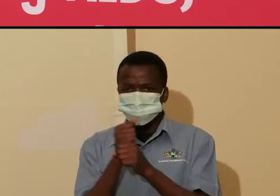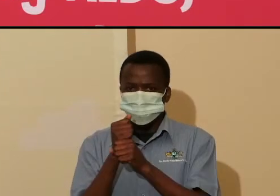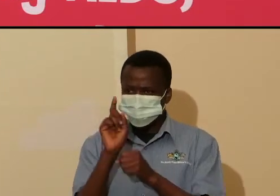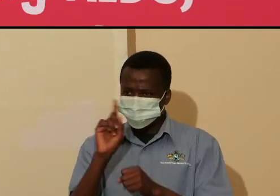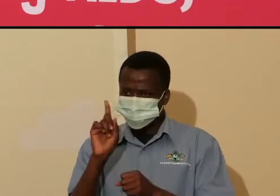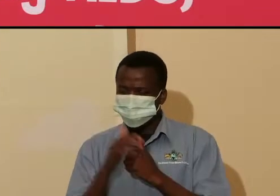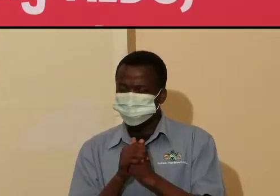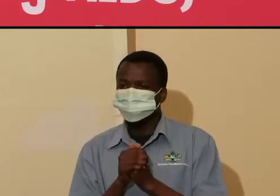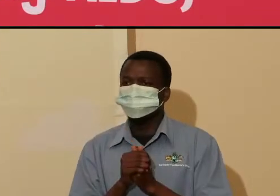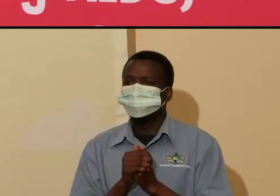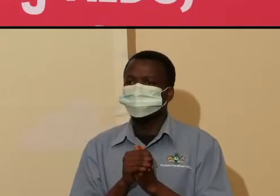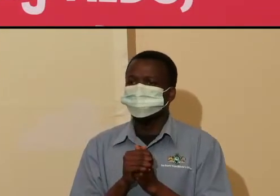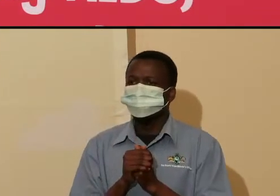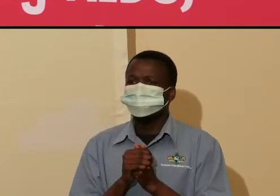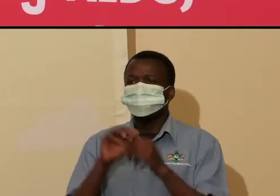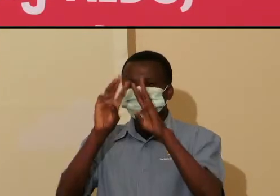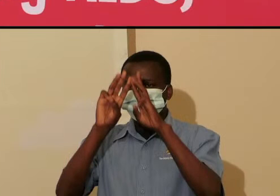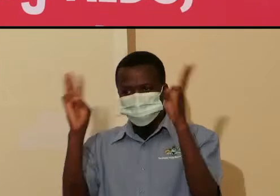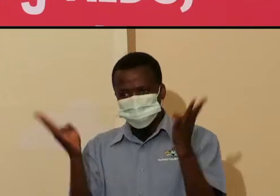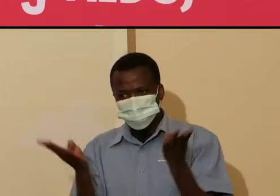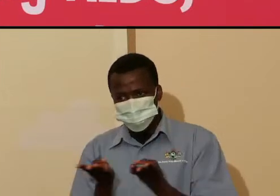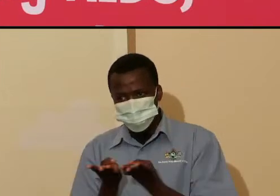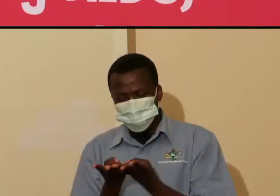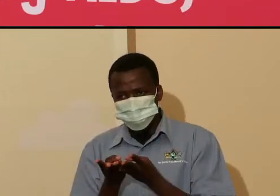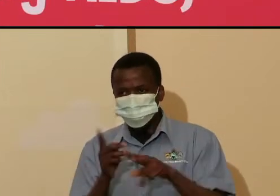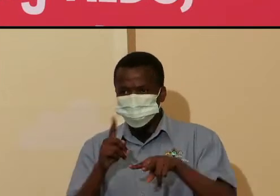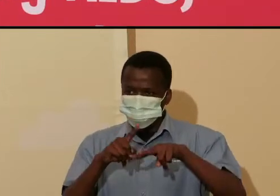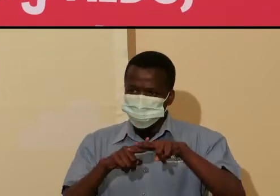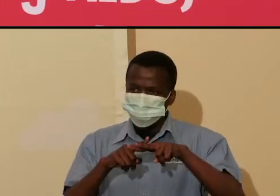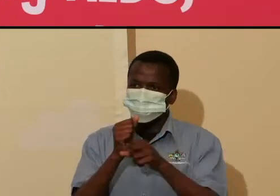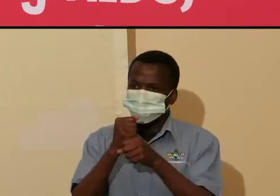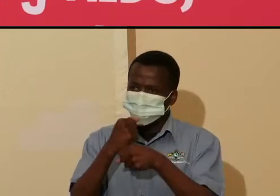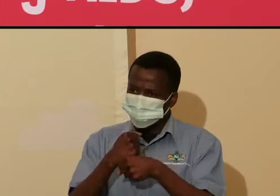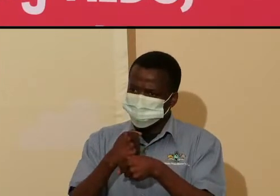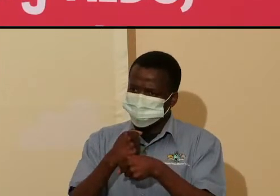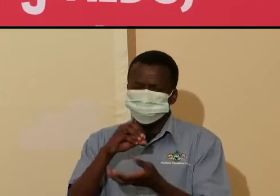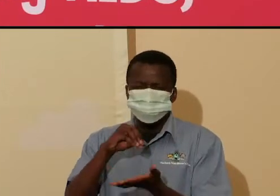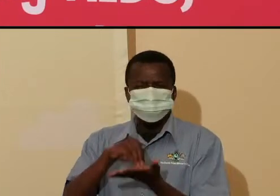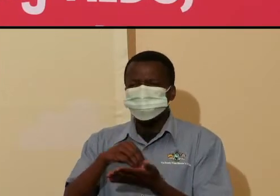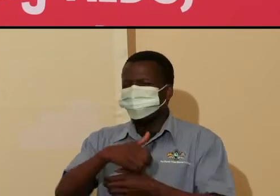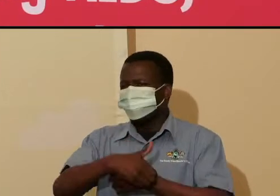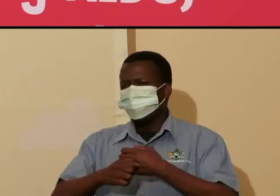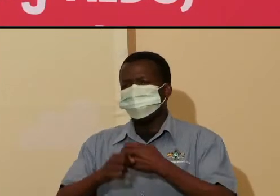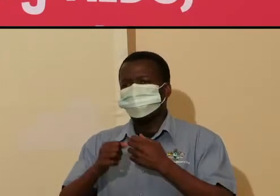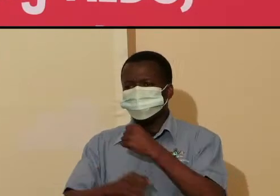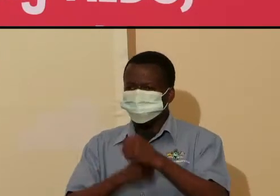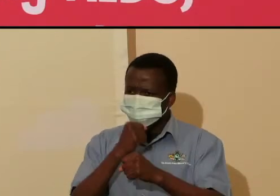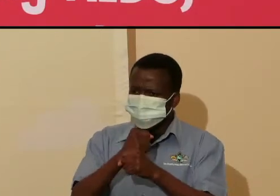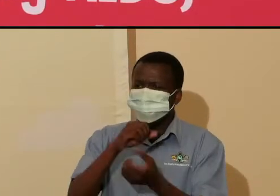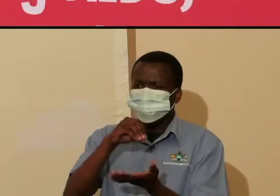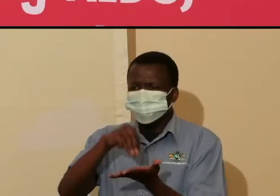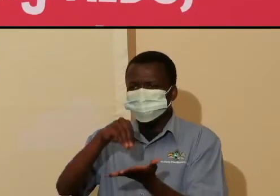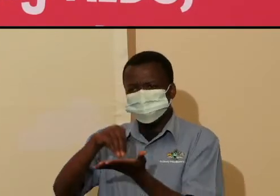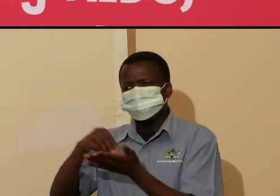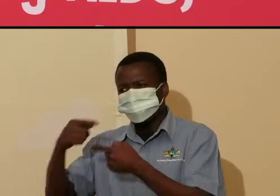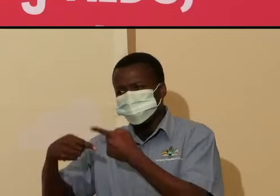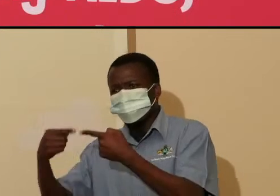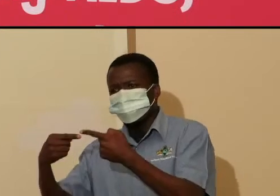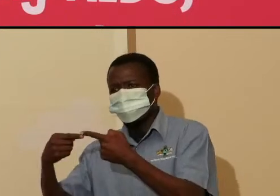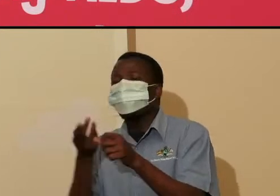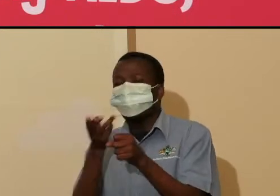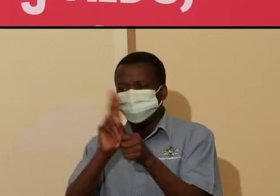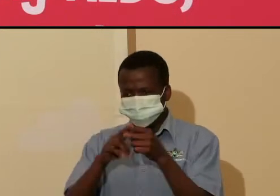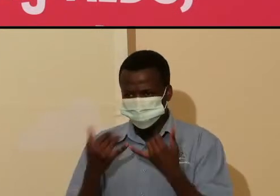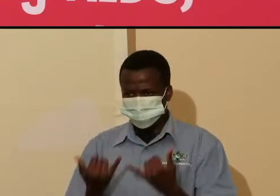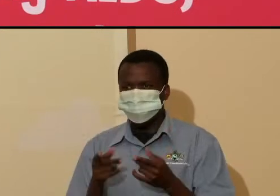World AIDS Day. We do it every year, but just remind the neighbor that even now, we